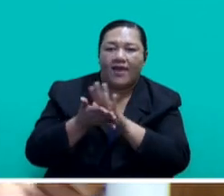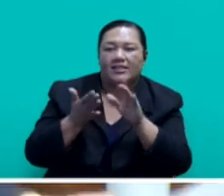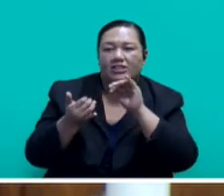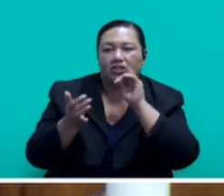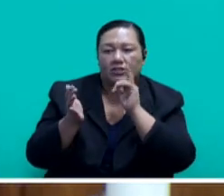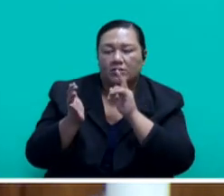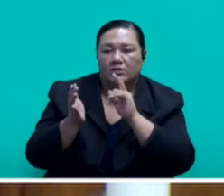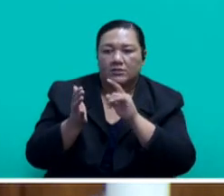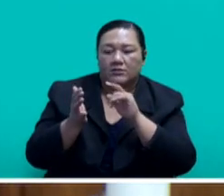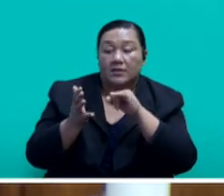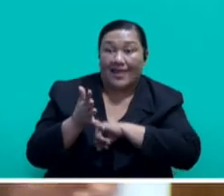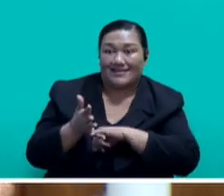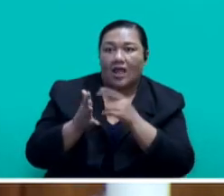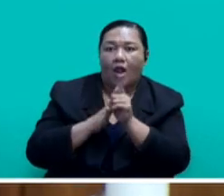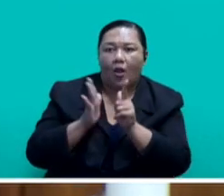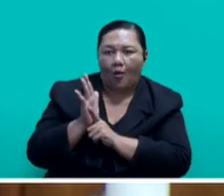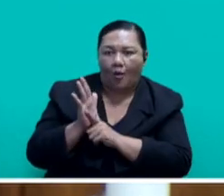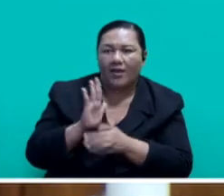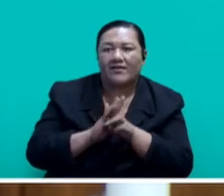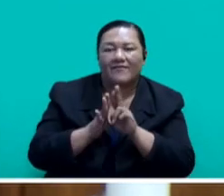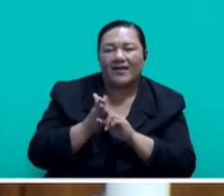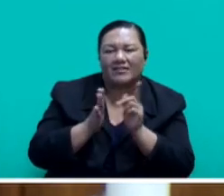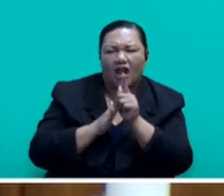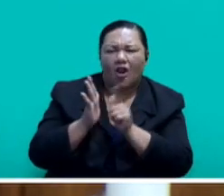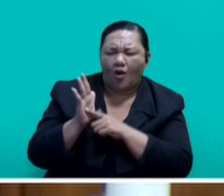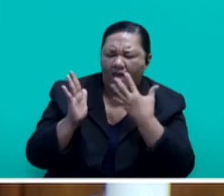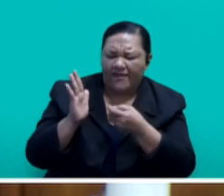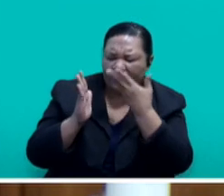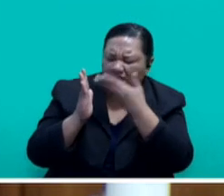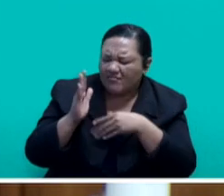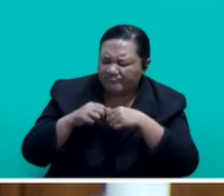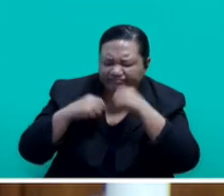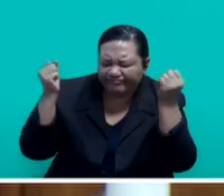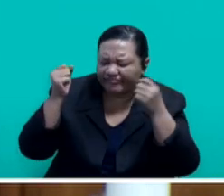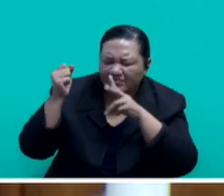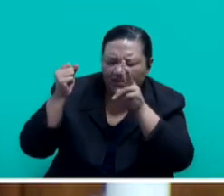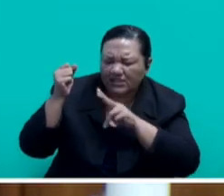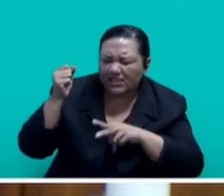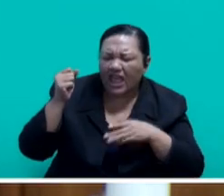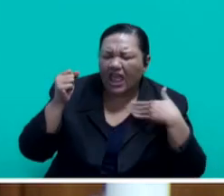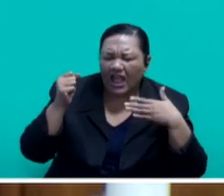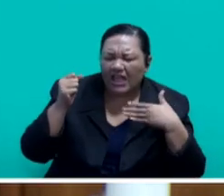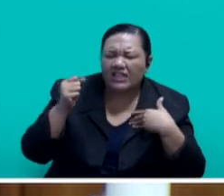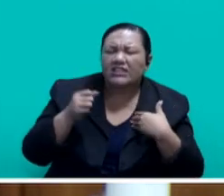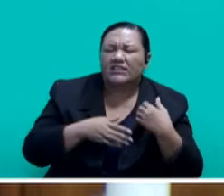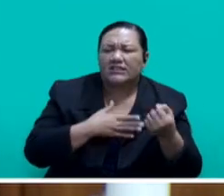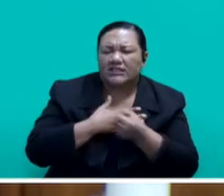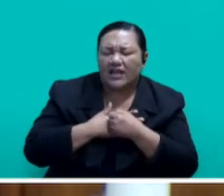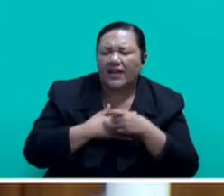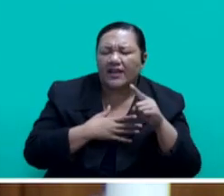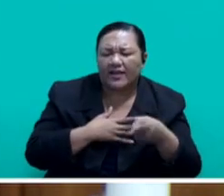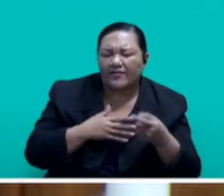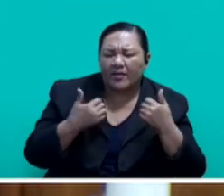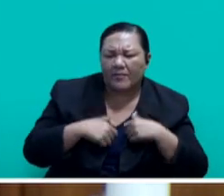laws that are now archaic or obsolete. The Health and Safety at Work Construction, the Health and Safety at Work Amusement Code of Practice,